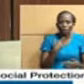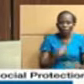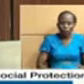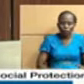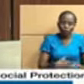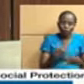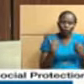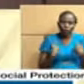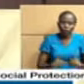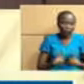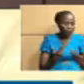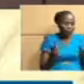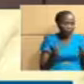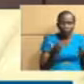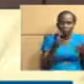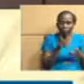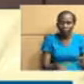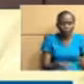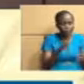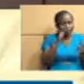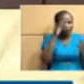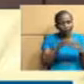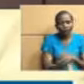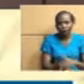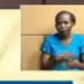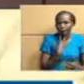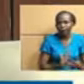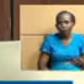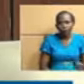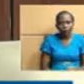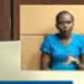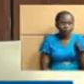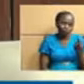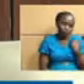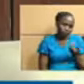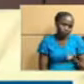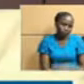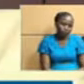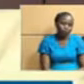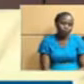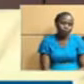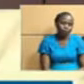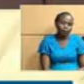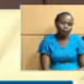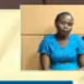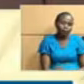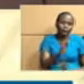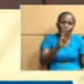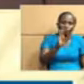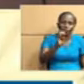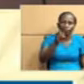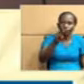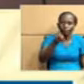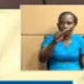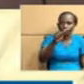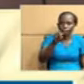back. Implying that the preparation should start way early. Yes, way early. It doesn't happen. Yes. I'm sorry, I need to cut in and get Bernard Mojuni.